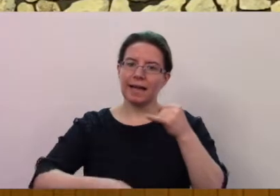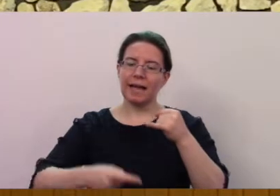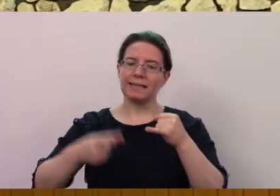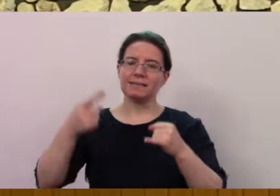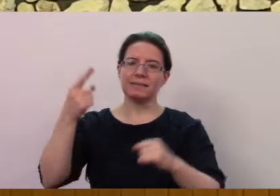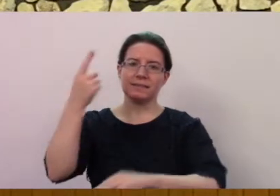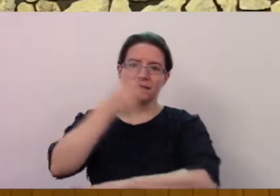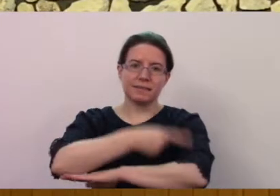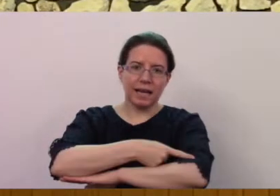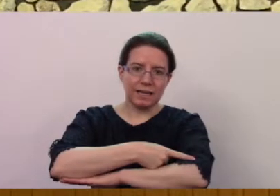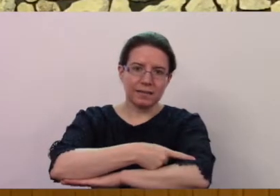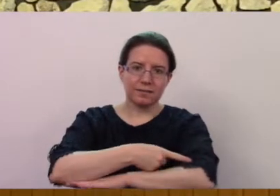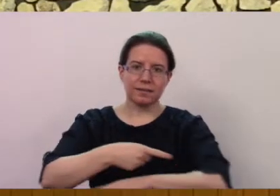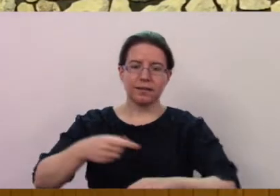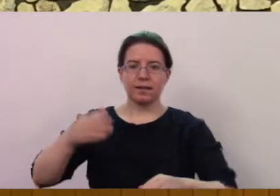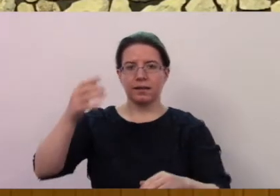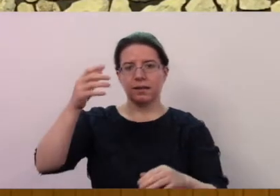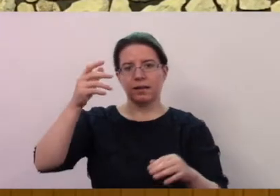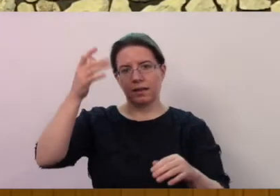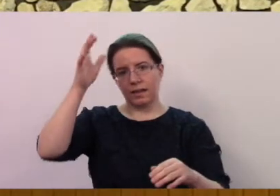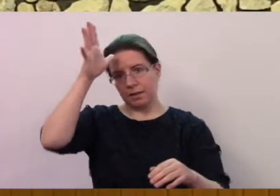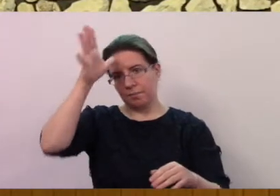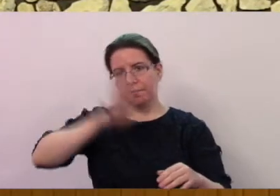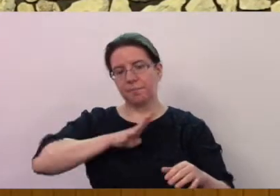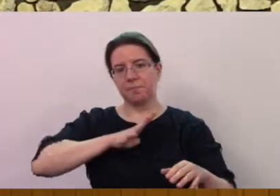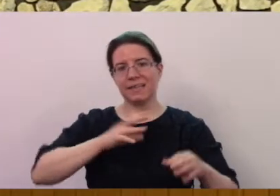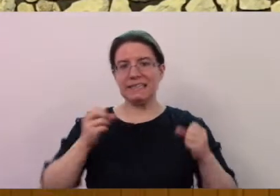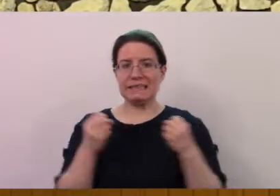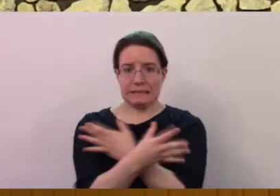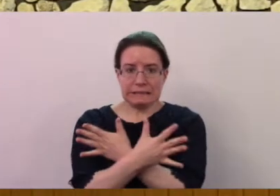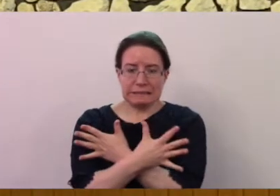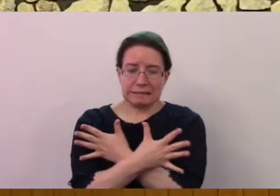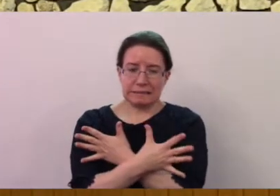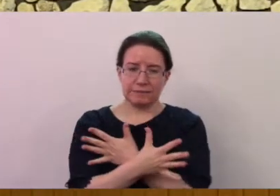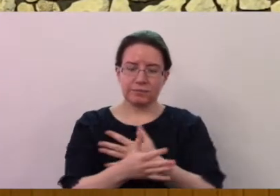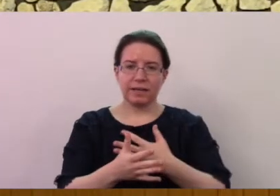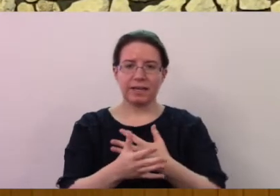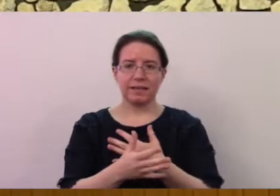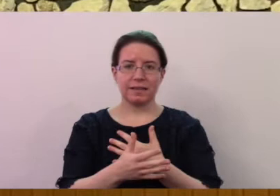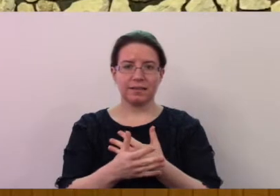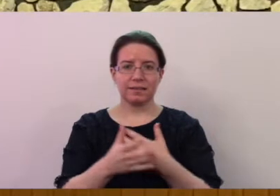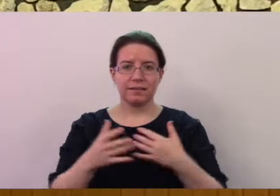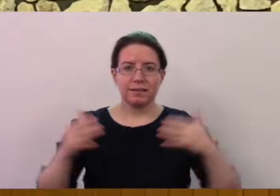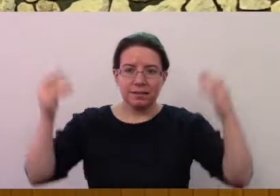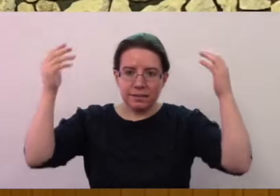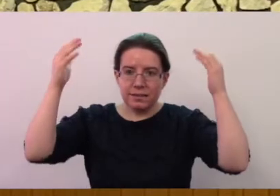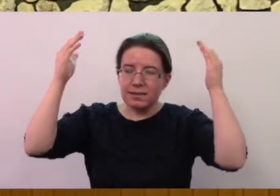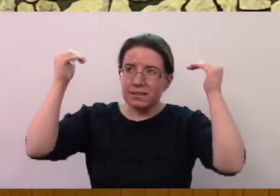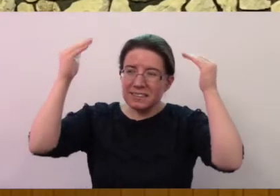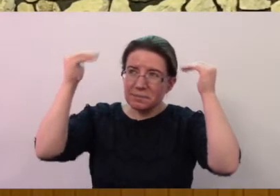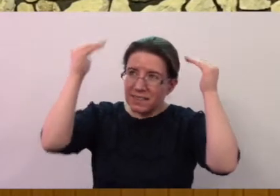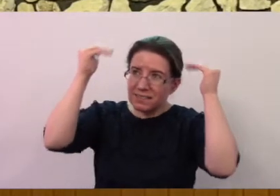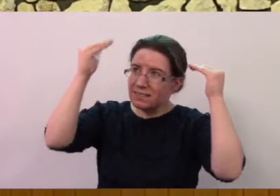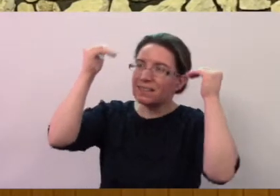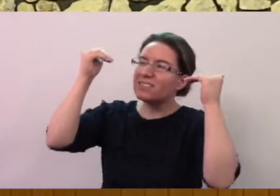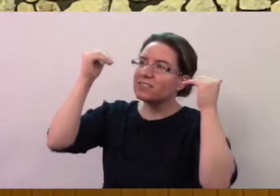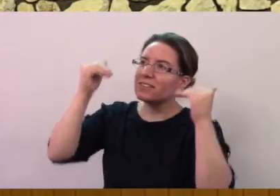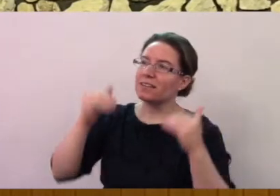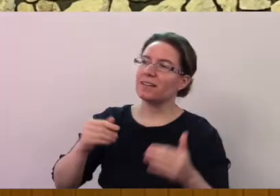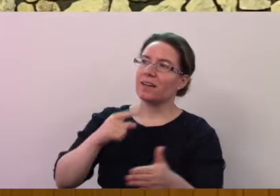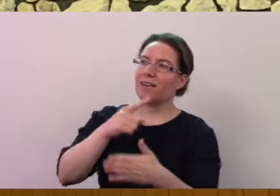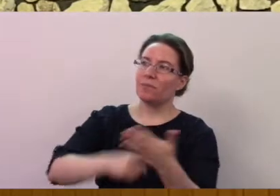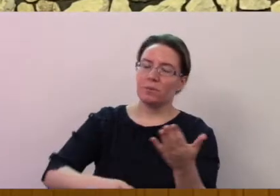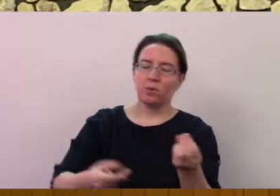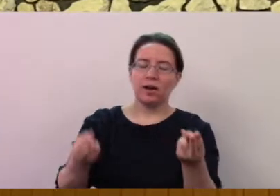with fear and dread and apprehension and expectation of the things that are coming on